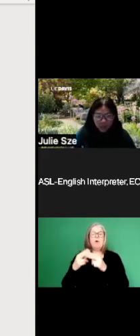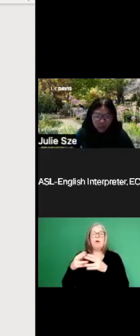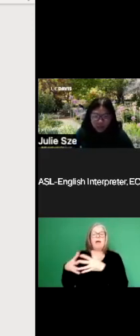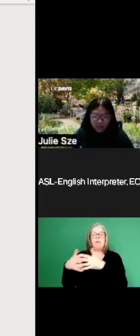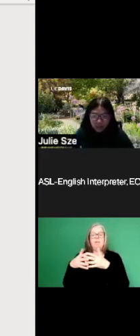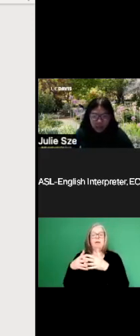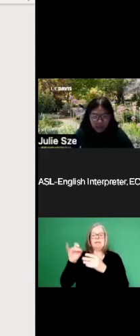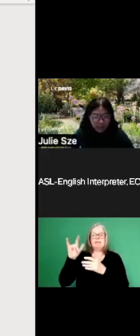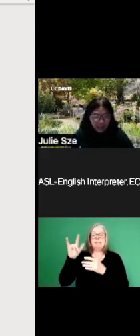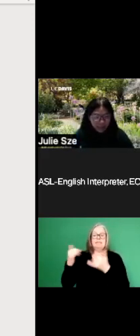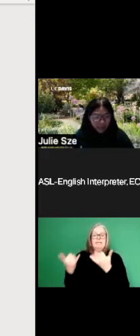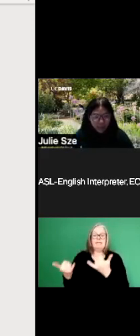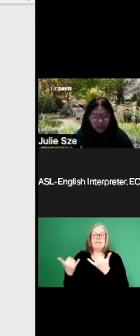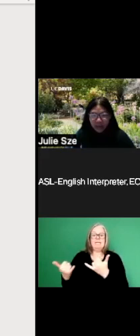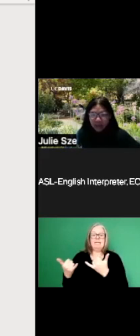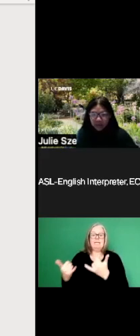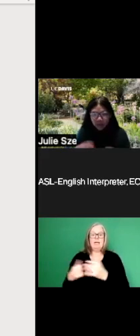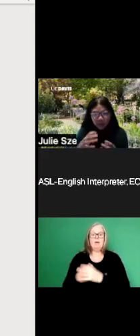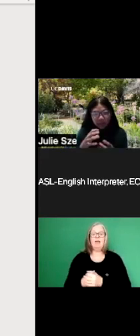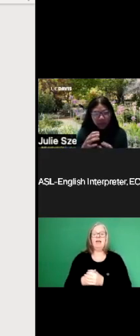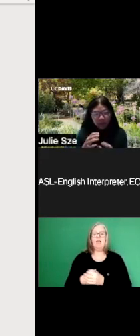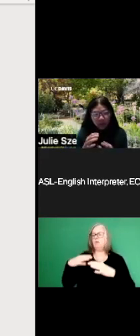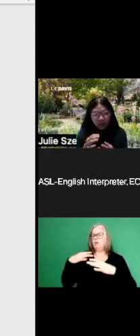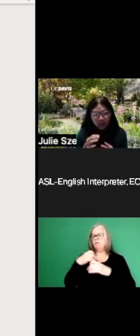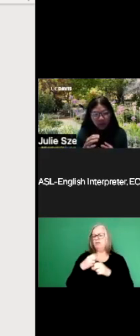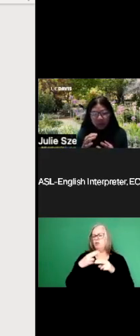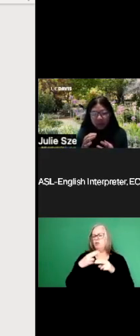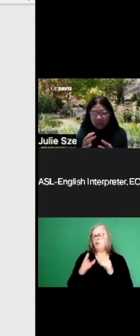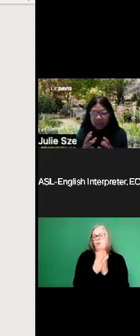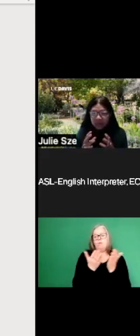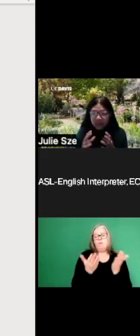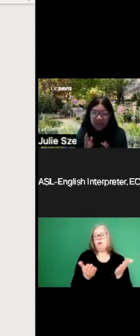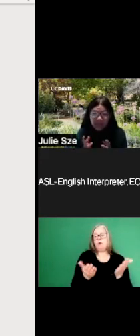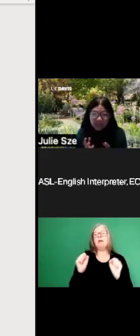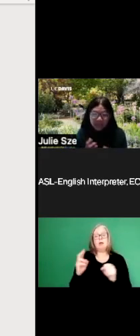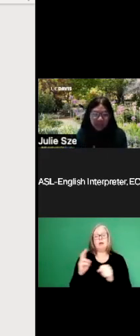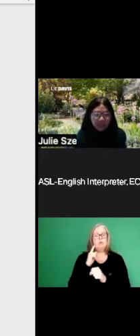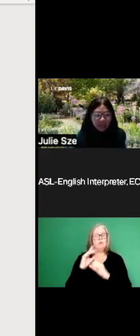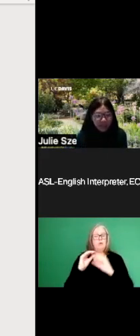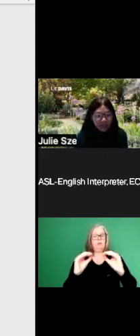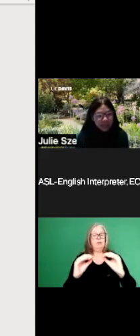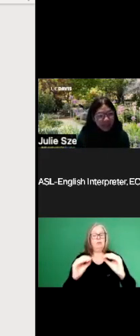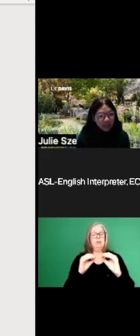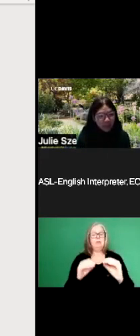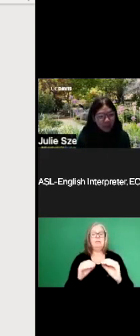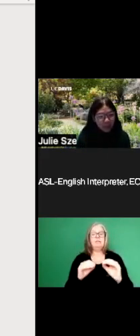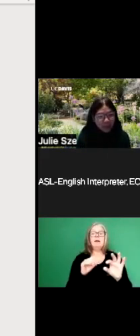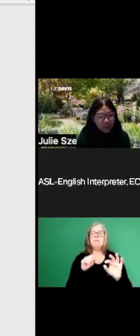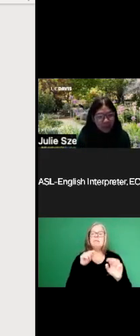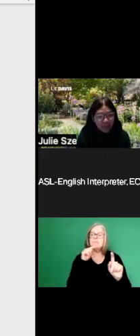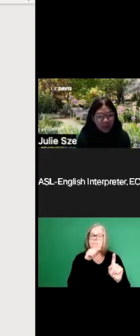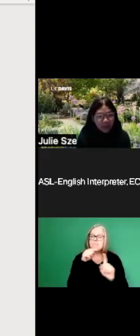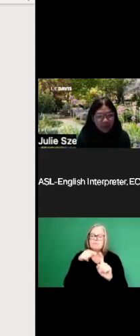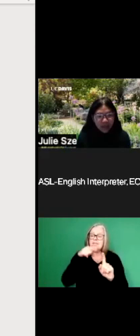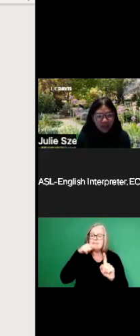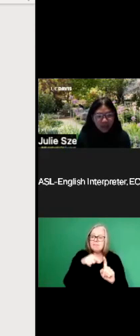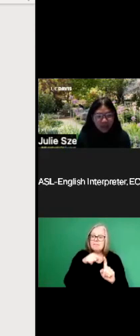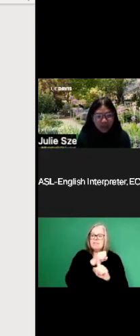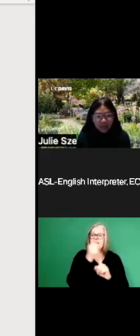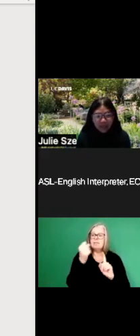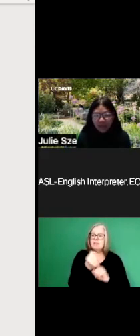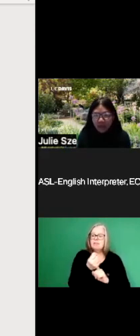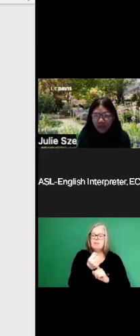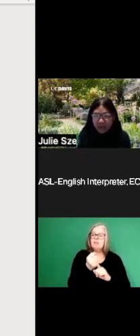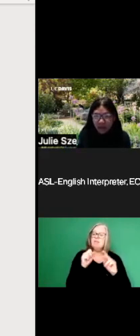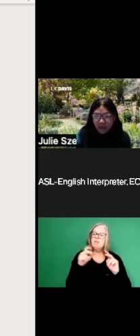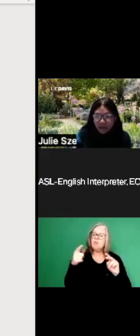teachable, um, book that focuses on specific case studies and keywords, um, to think about